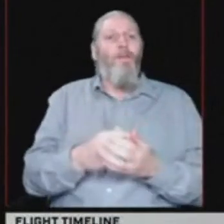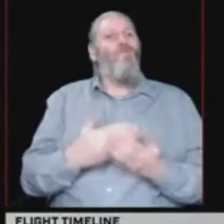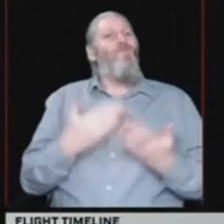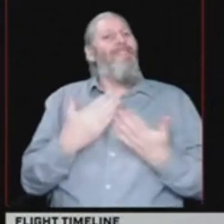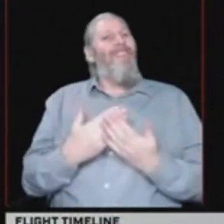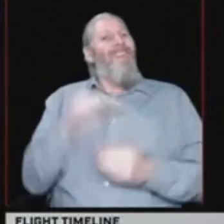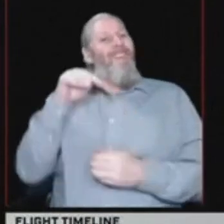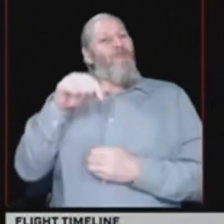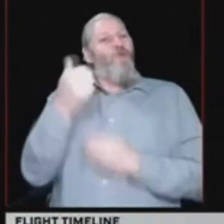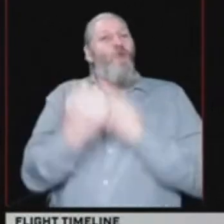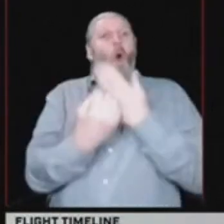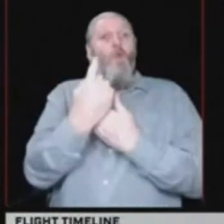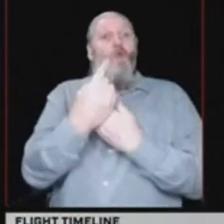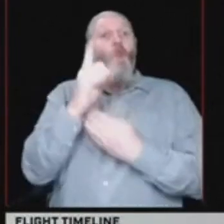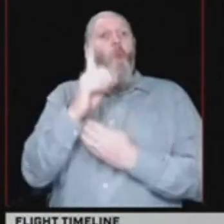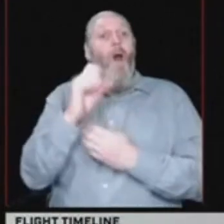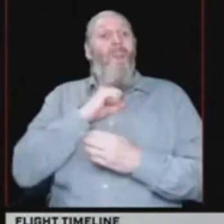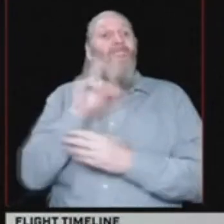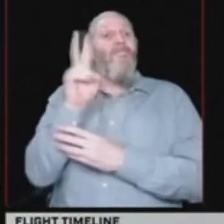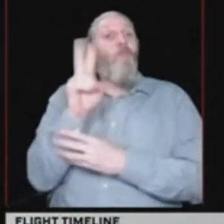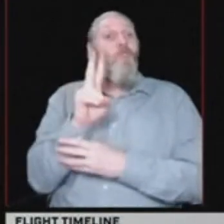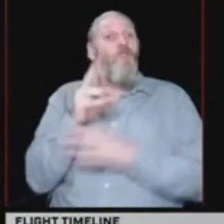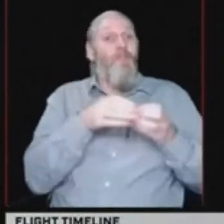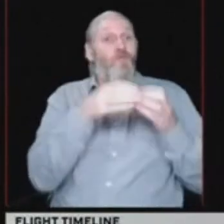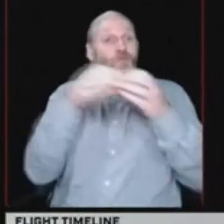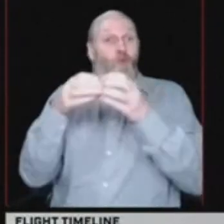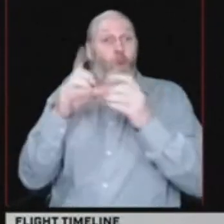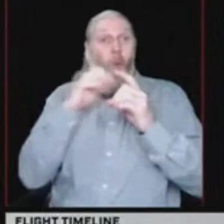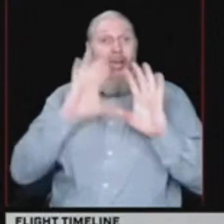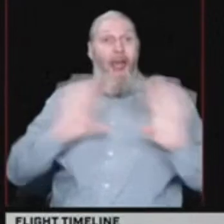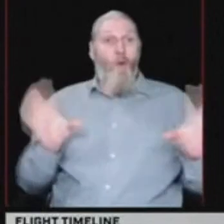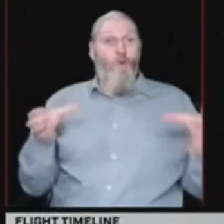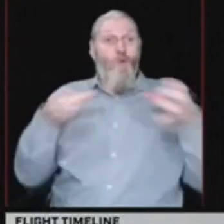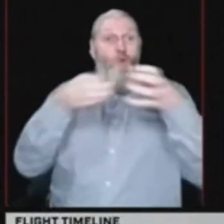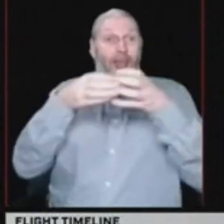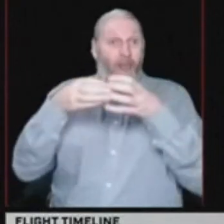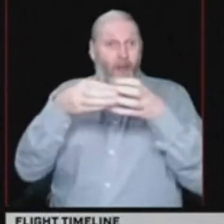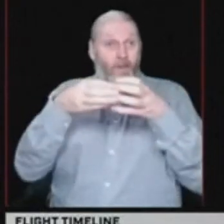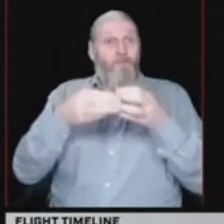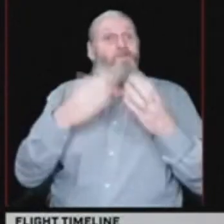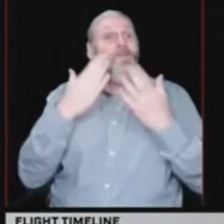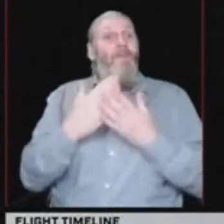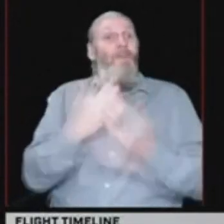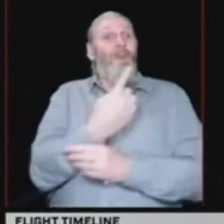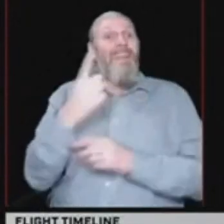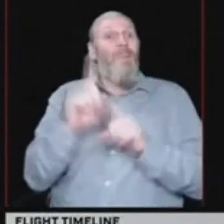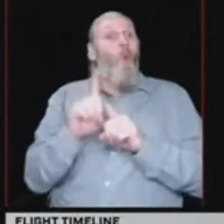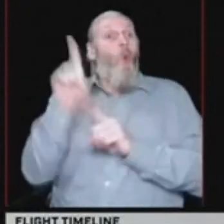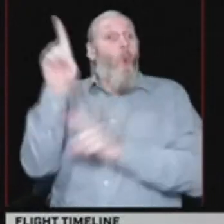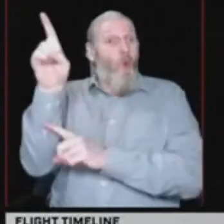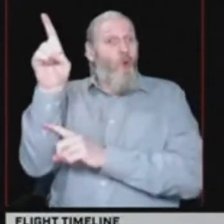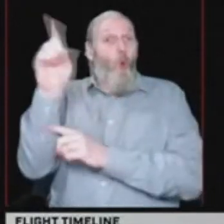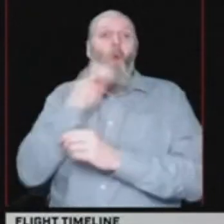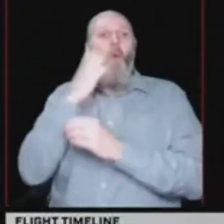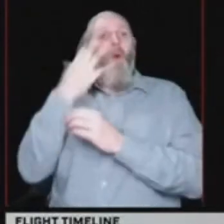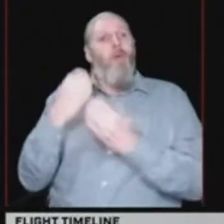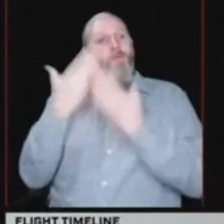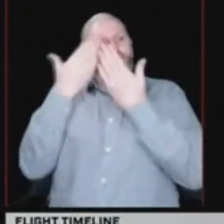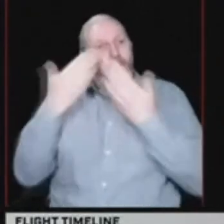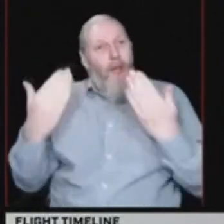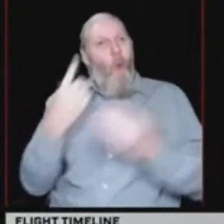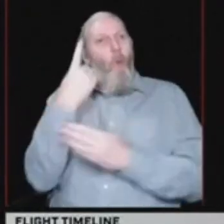together, not least by honouring a Virgin Records artist with each launch. And this should be the most thrilling one